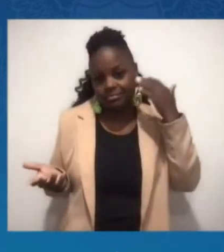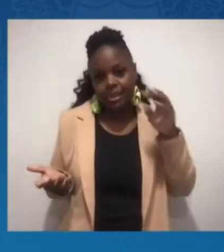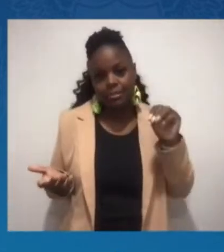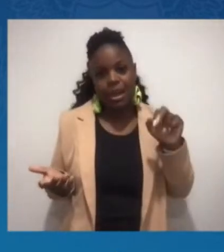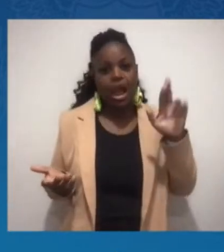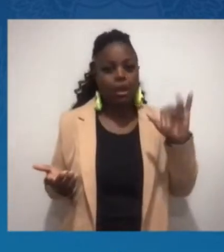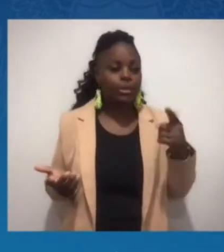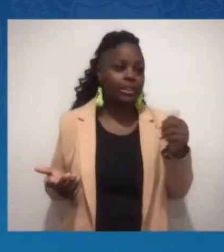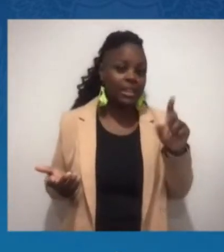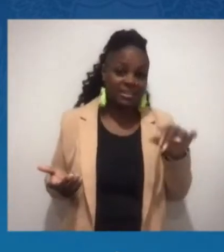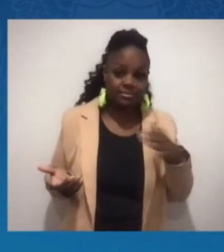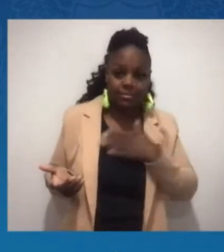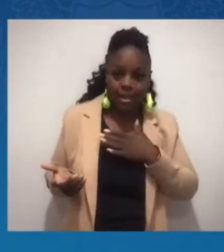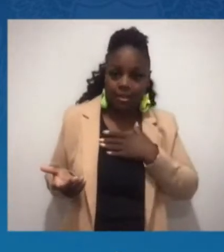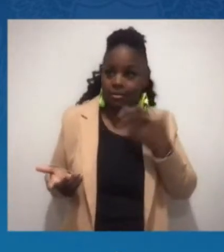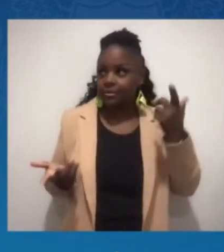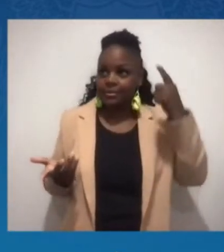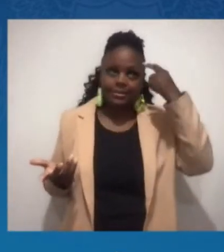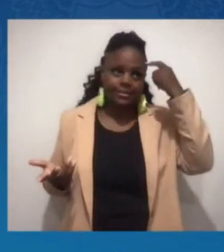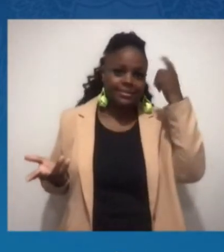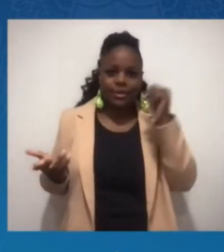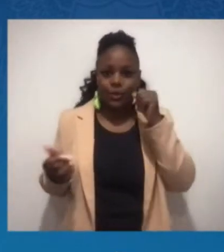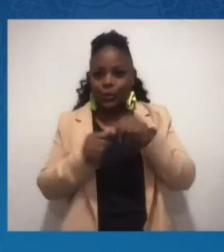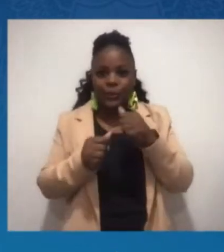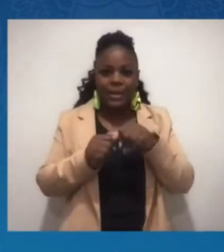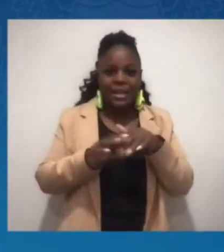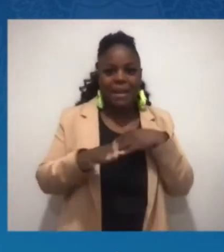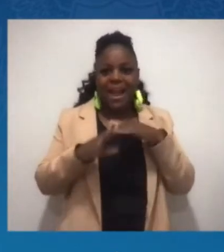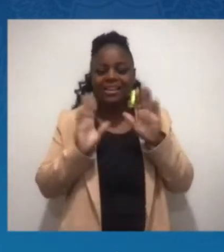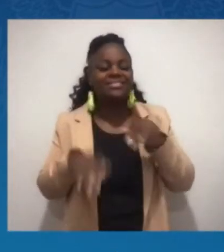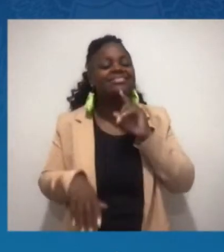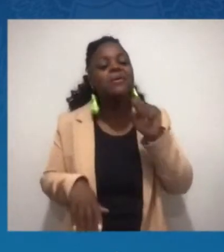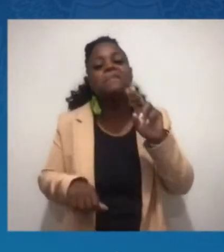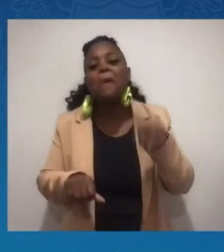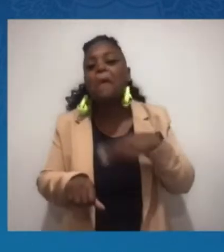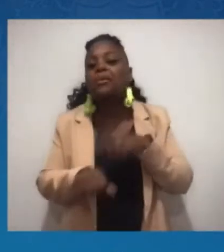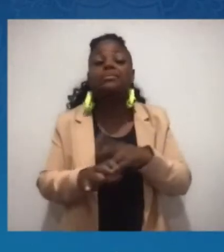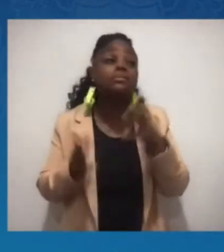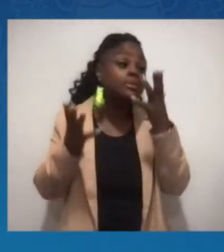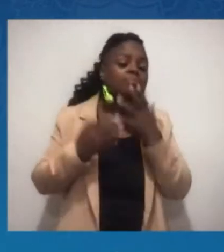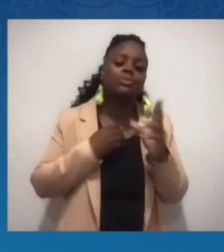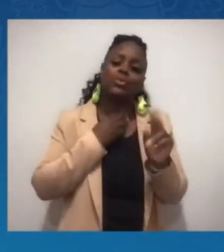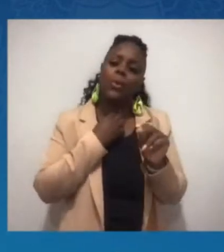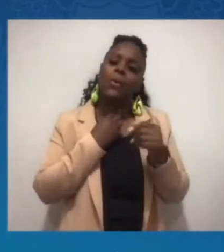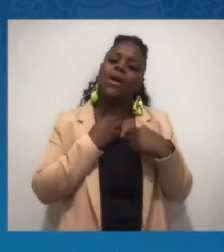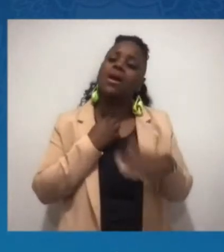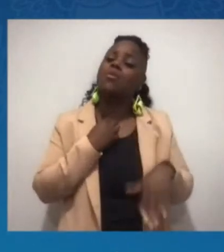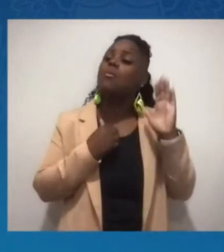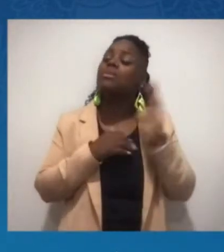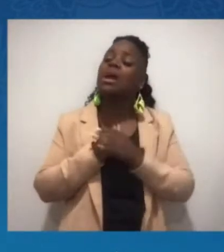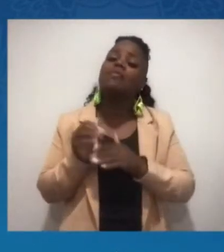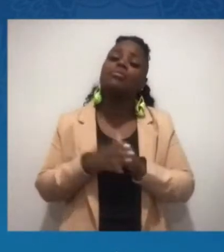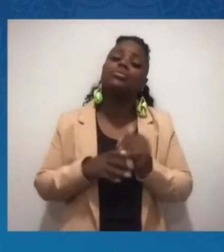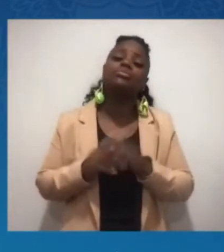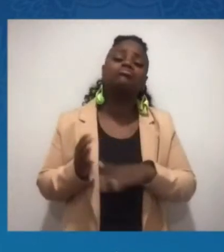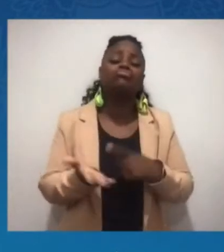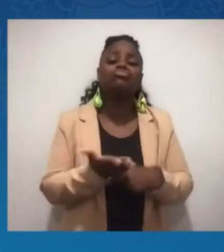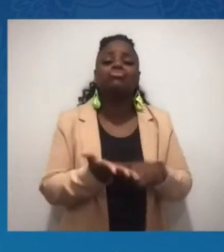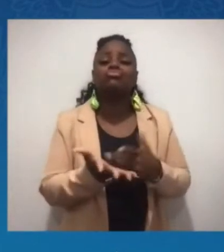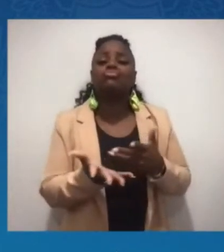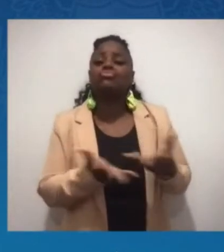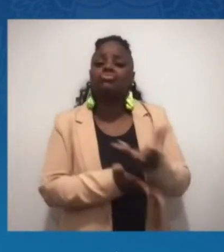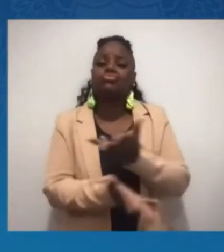So these things were just a part from my childhood. And I have spent my career, as you know, that has been